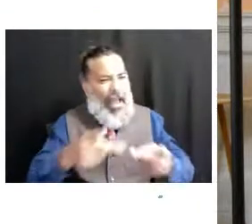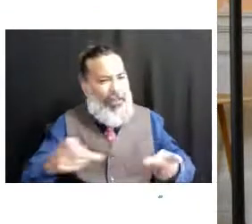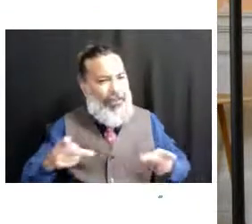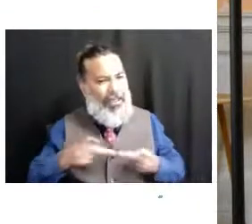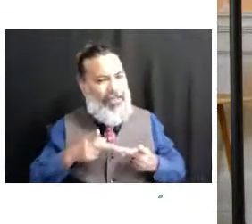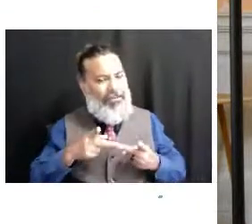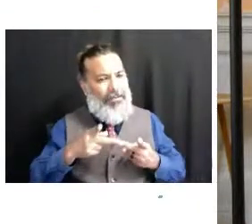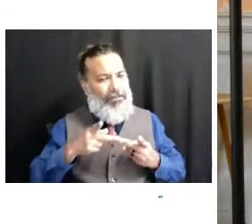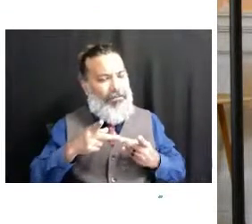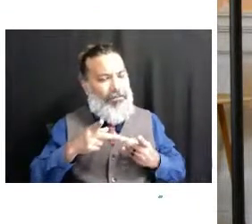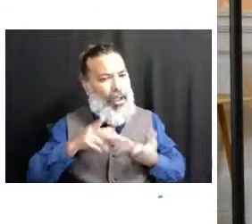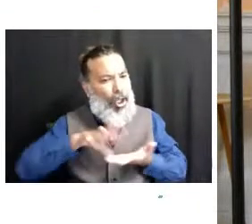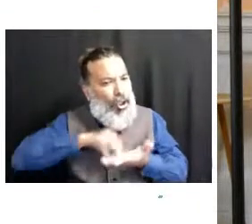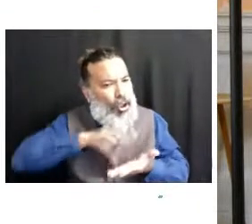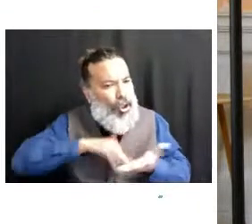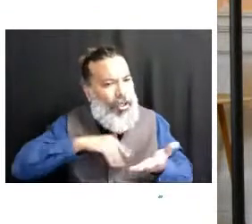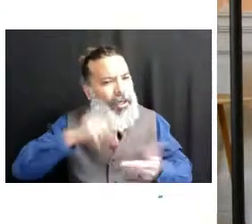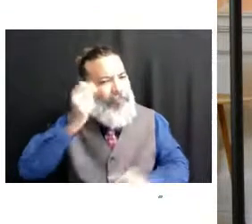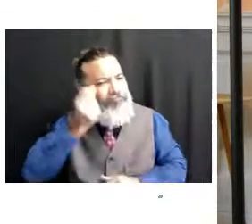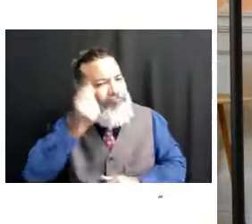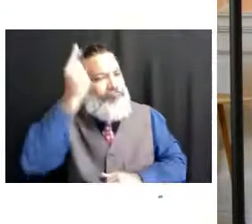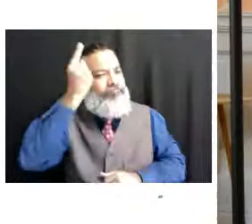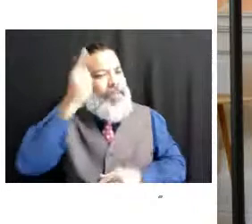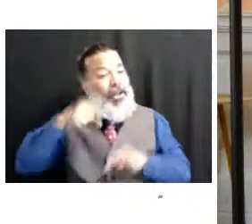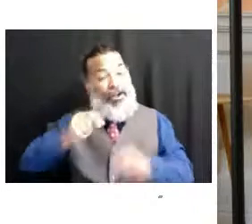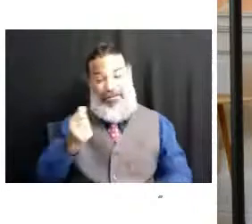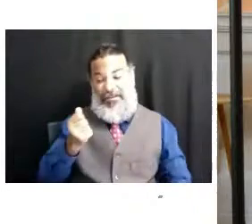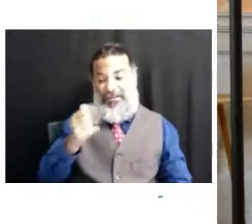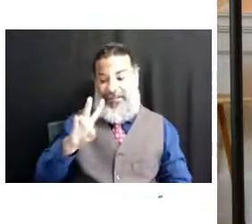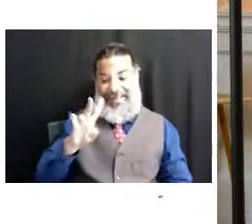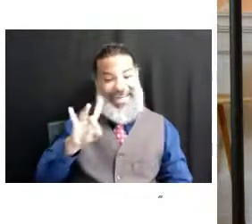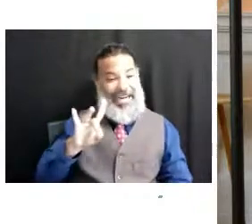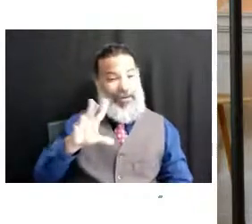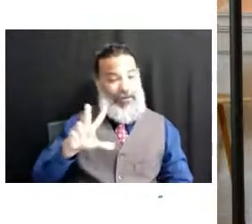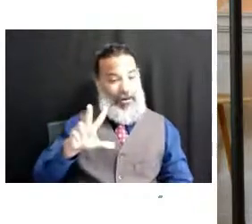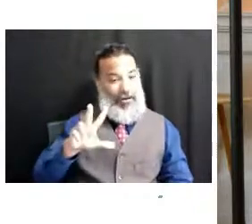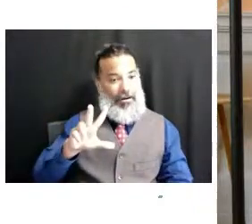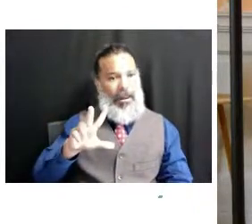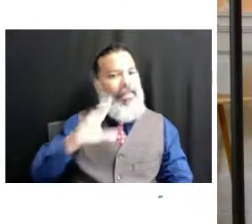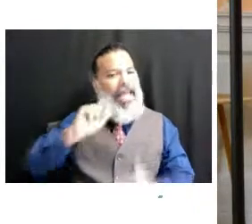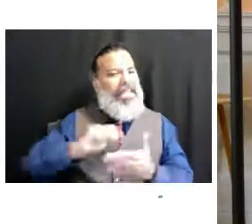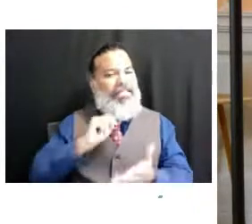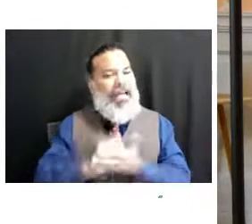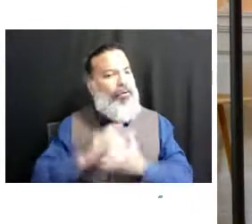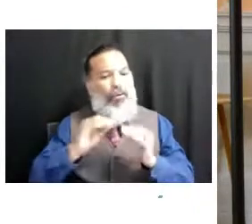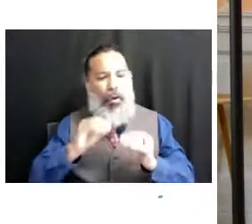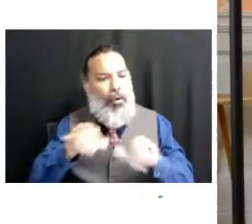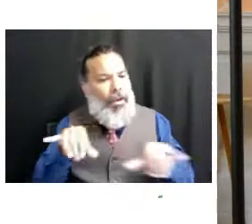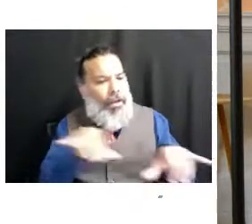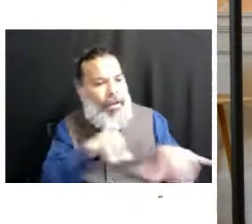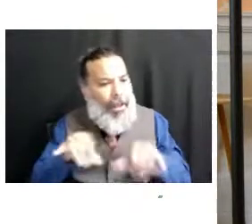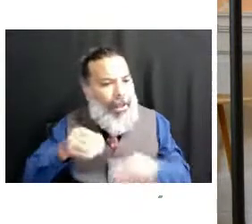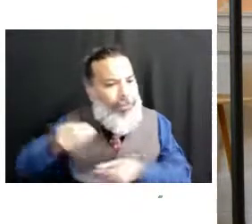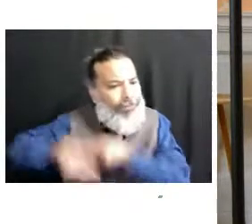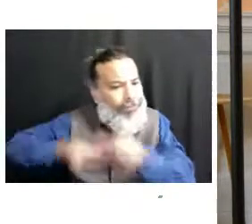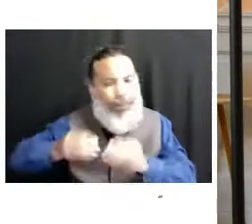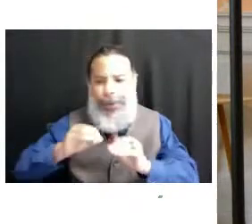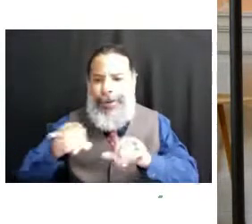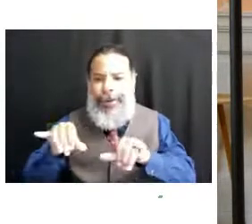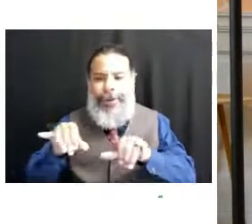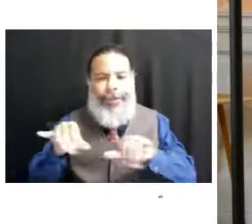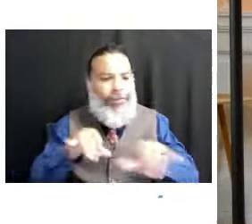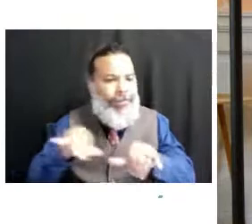enlightenment for Americans who in 1783 had no common heritage, no common history, no